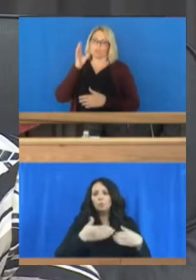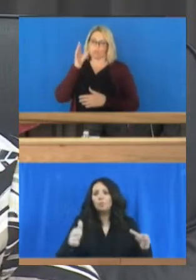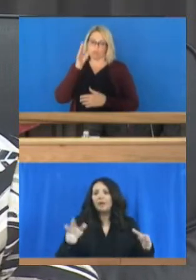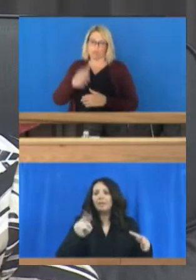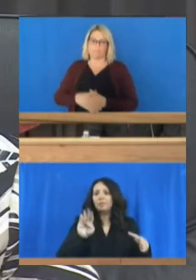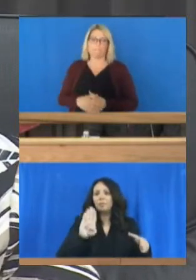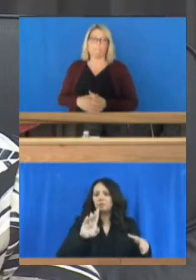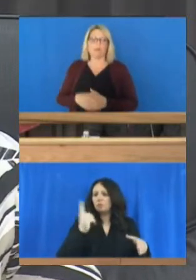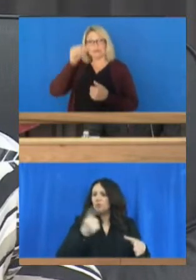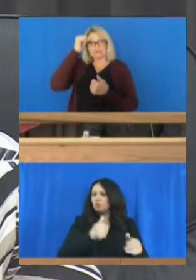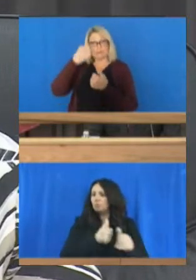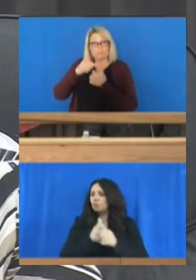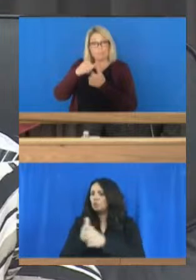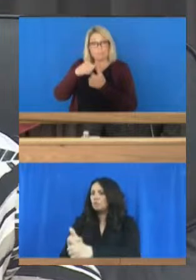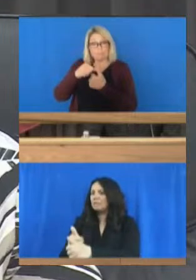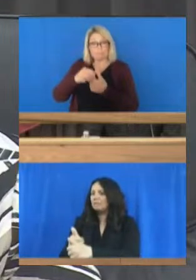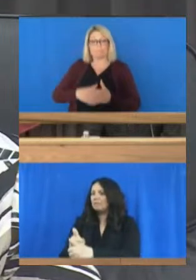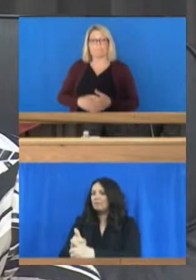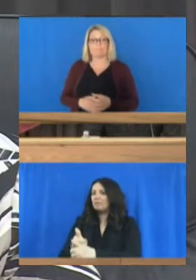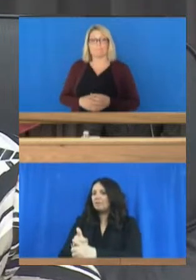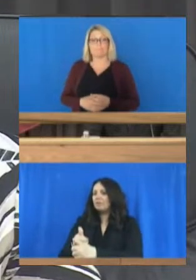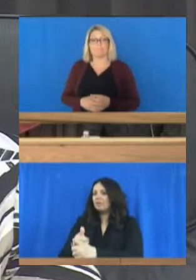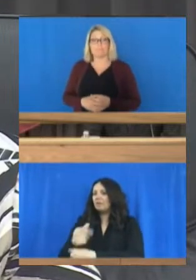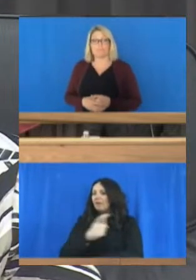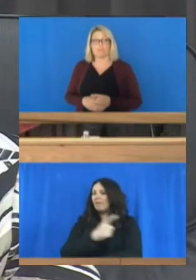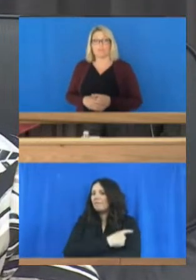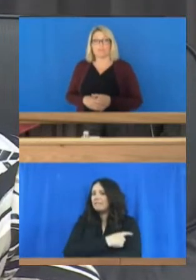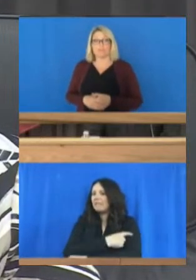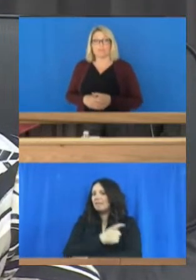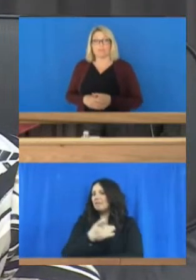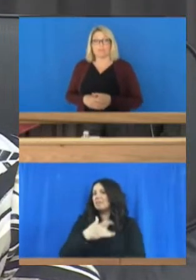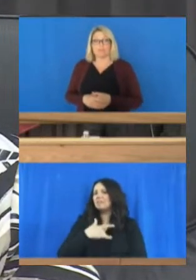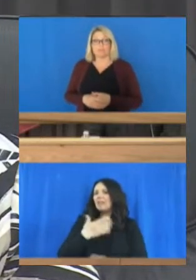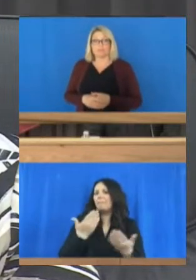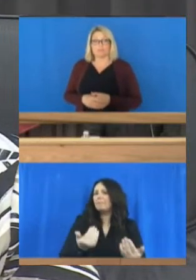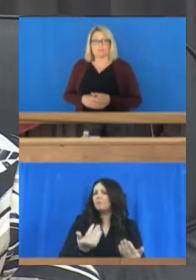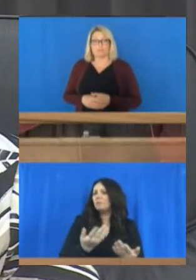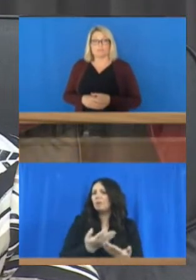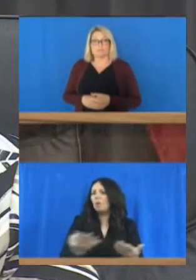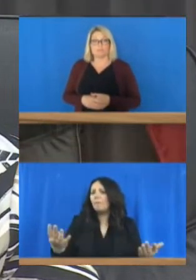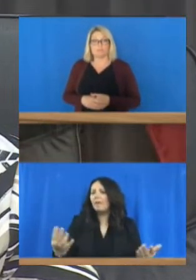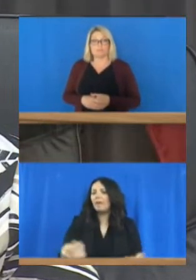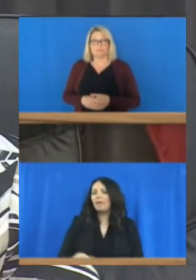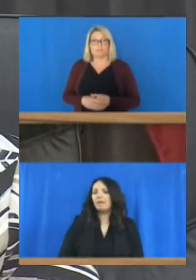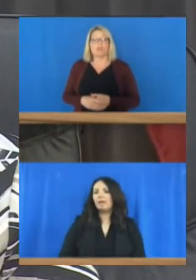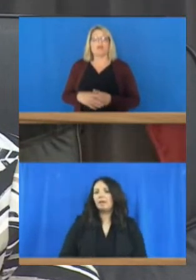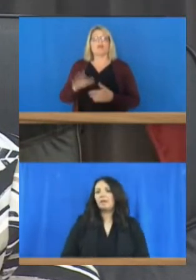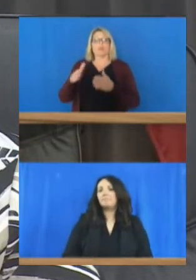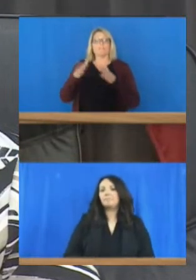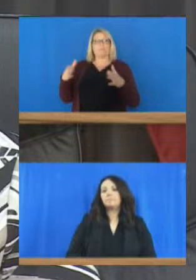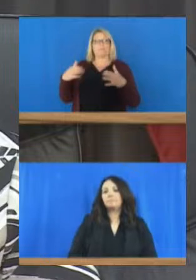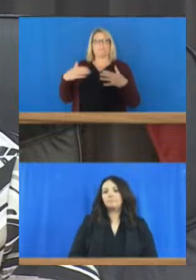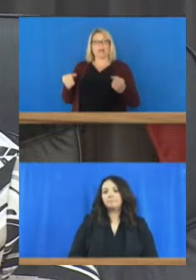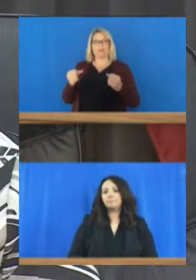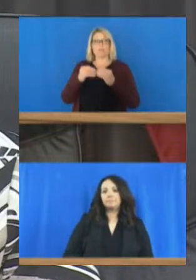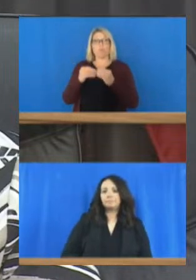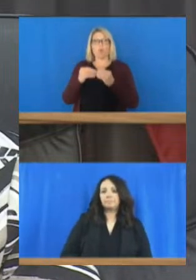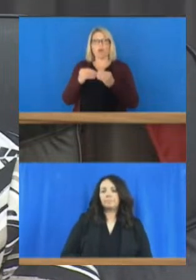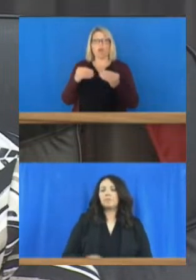the epidemiology in your particular jurisdiction as well. Thank you, Dr. Madeline. Do you have a follow-up